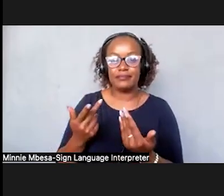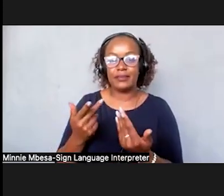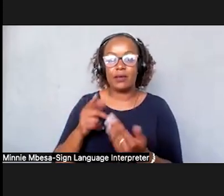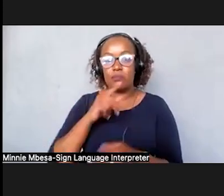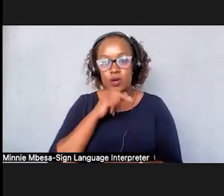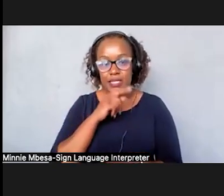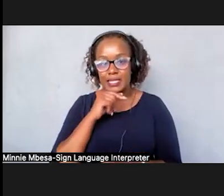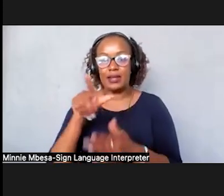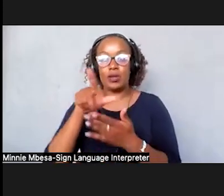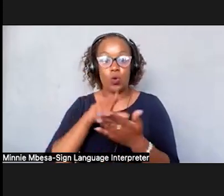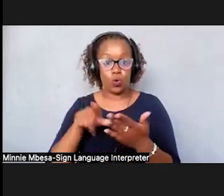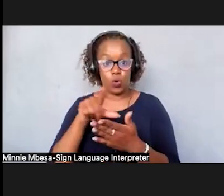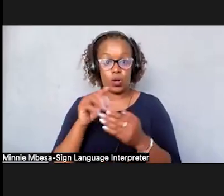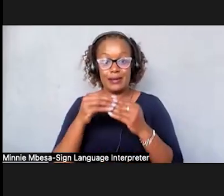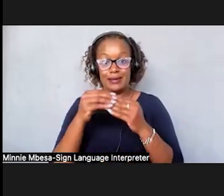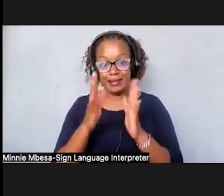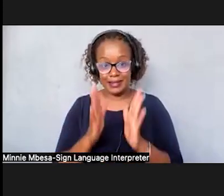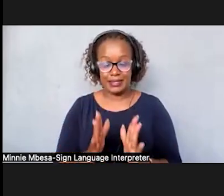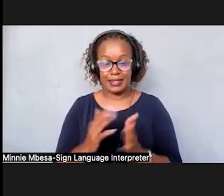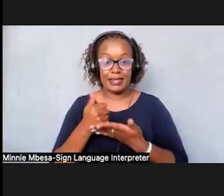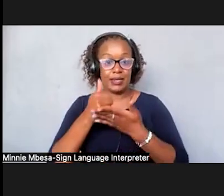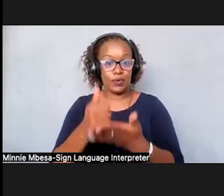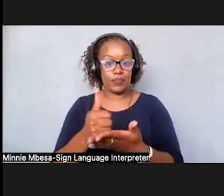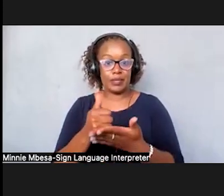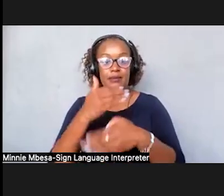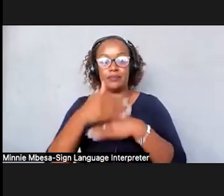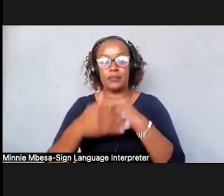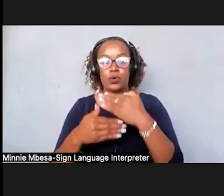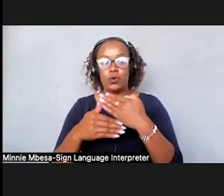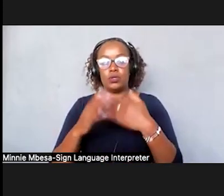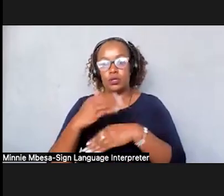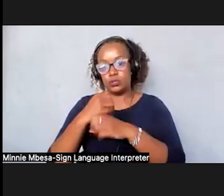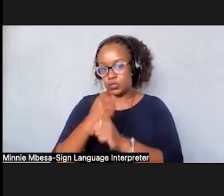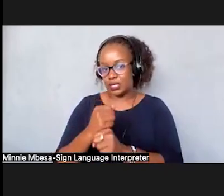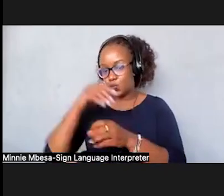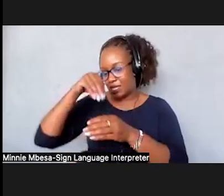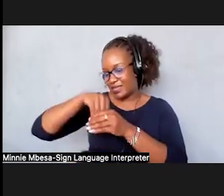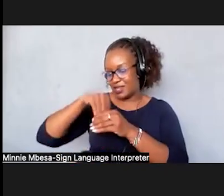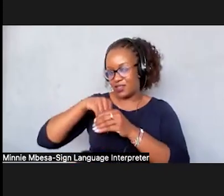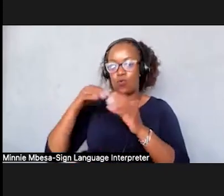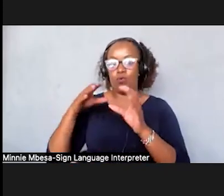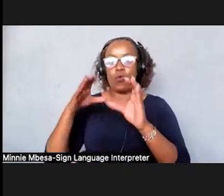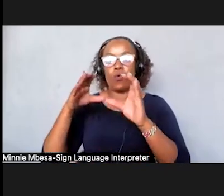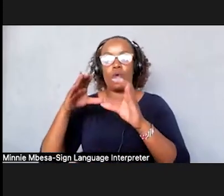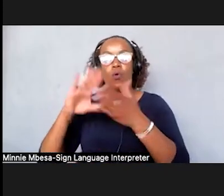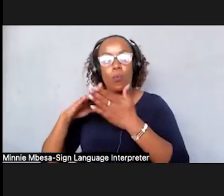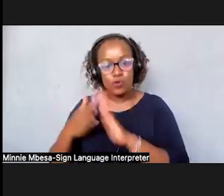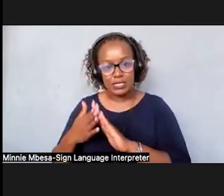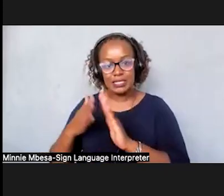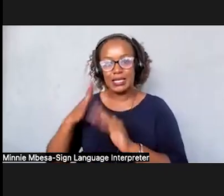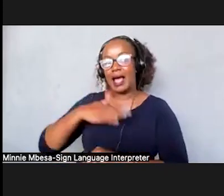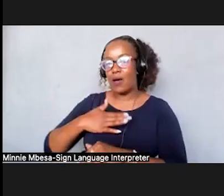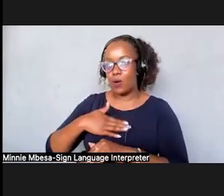these efforts normally help us to build trust within our community. It also helps us to shift the norms of the